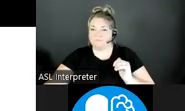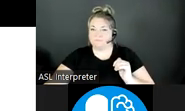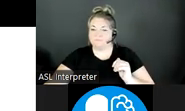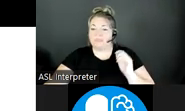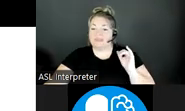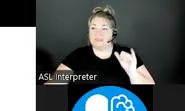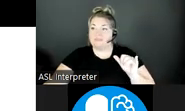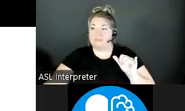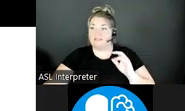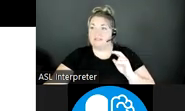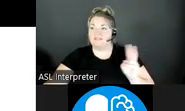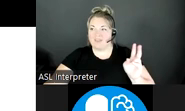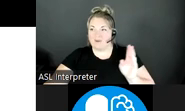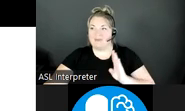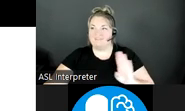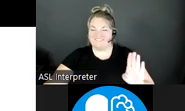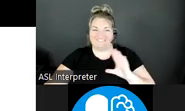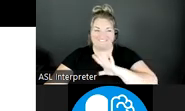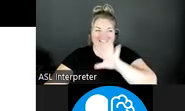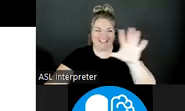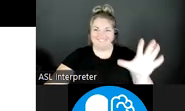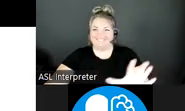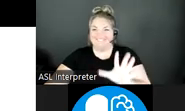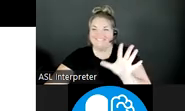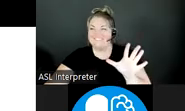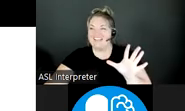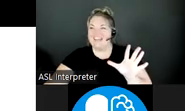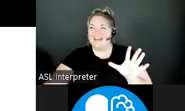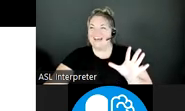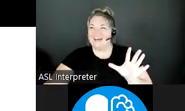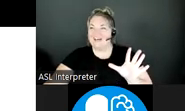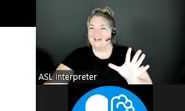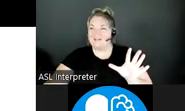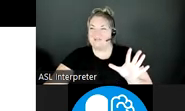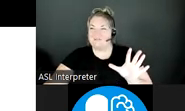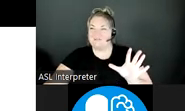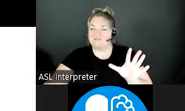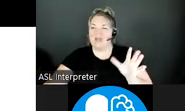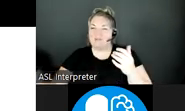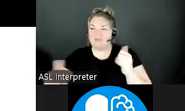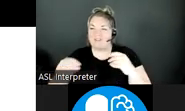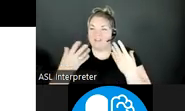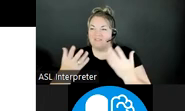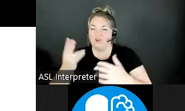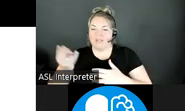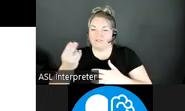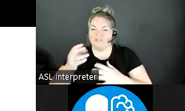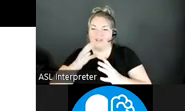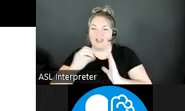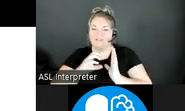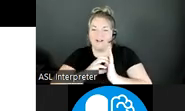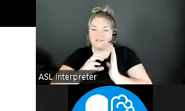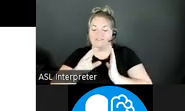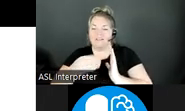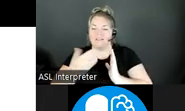This is a very busy slide, so I will try to give some history and context and give you some